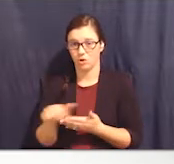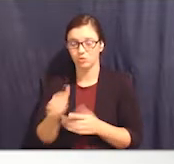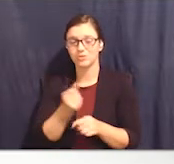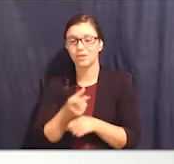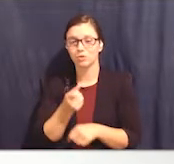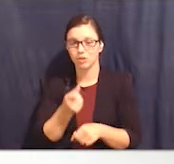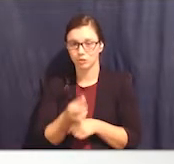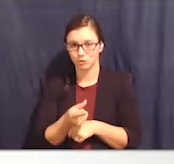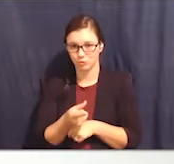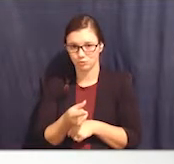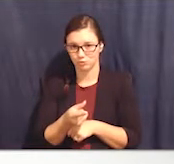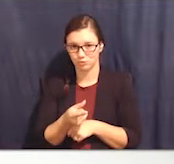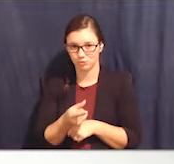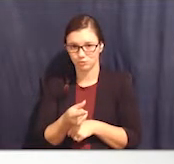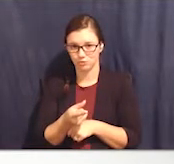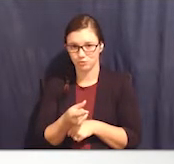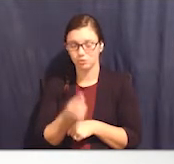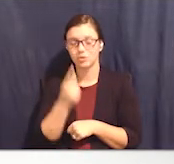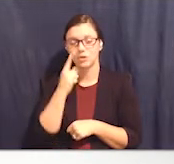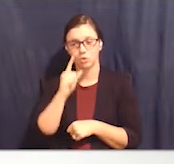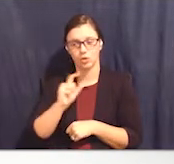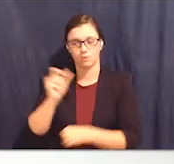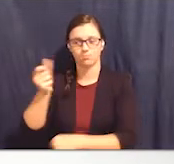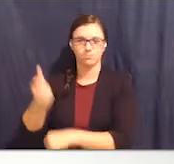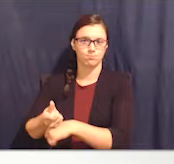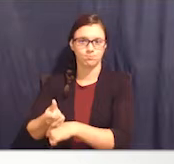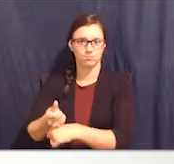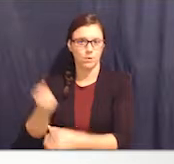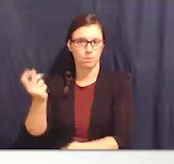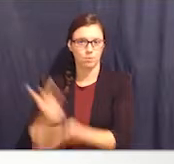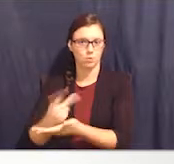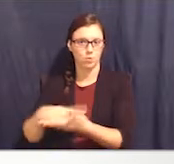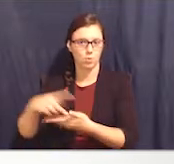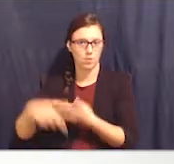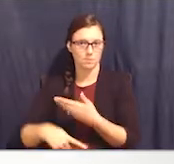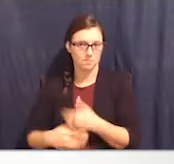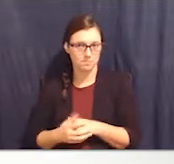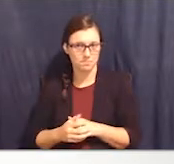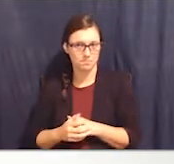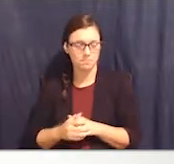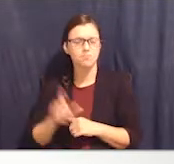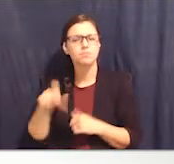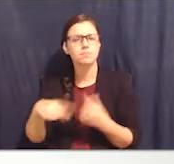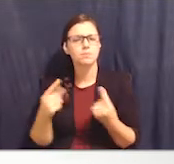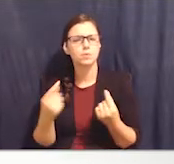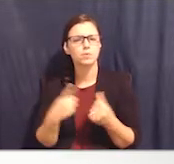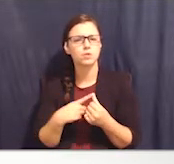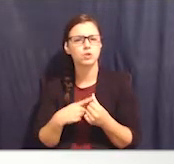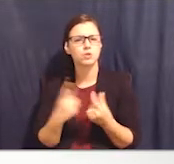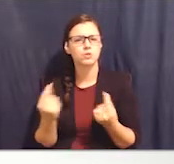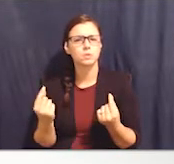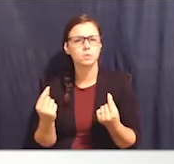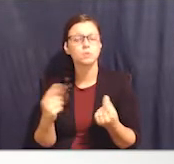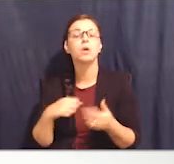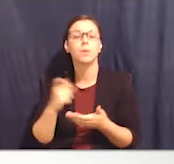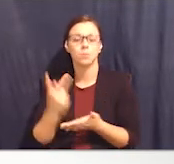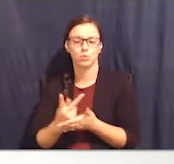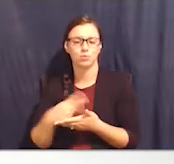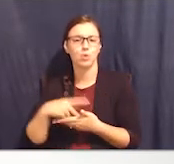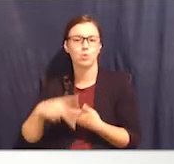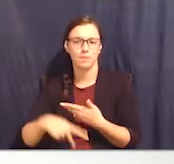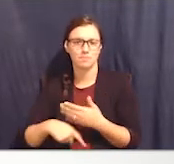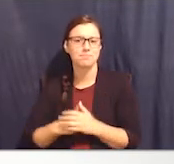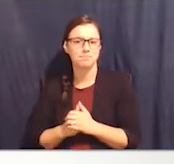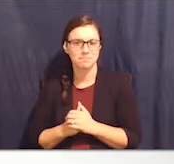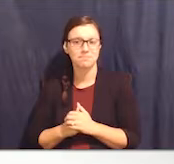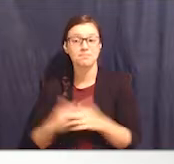what is the purpose of a Florida Post-Secondary Comprehensive Transition Program? To increase independent living, inclusive and